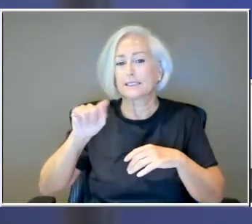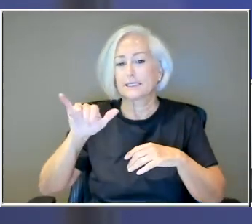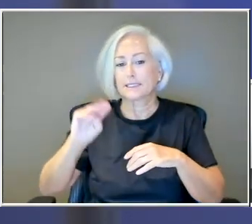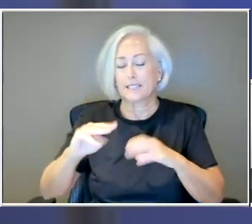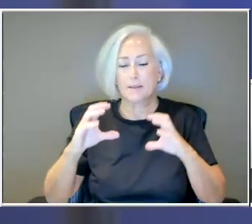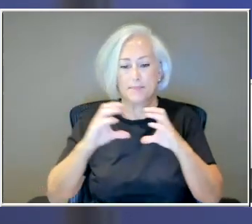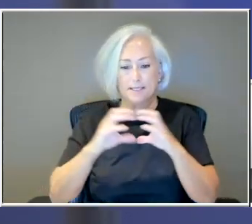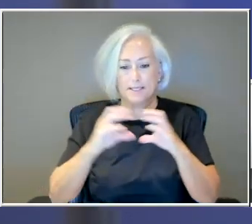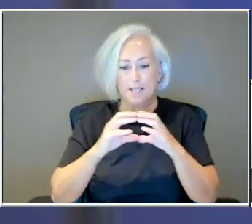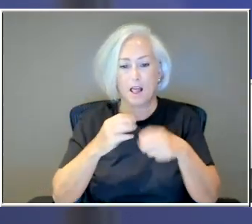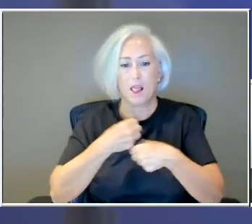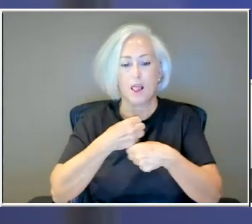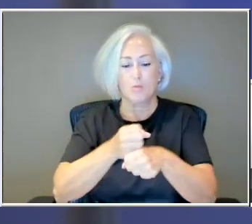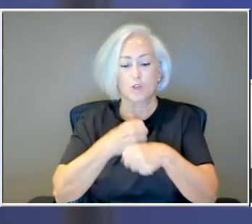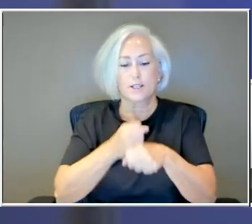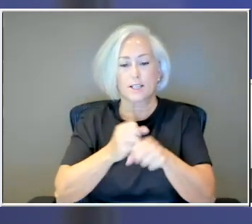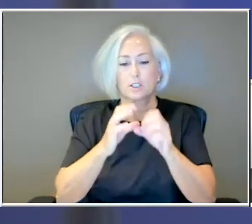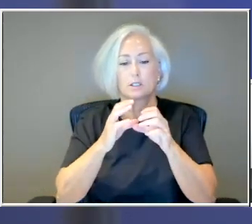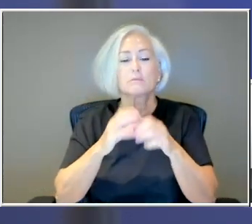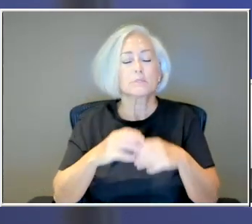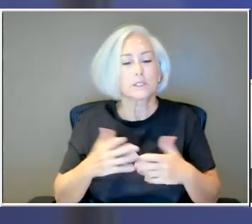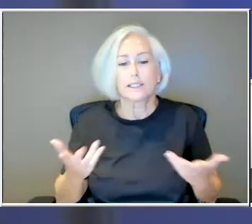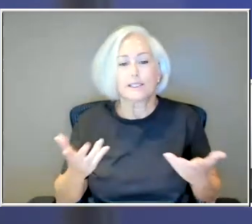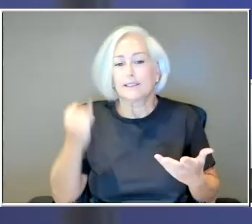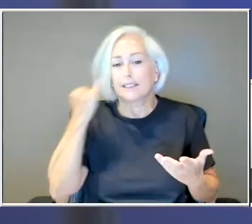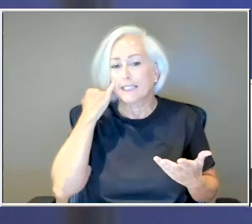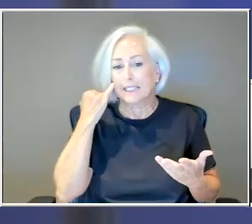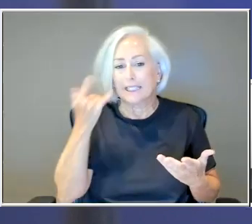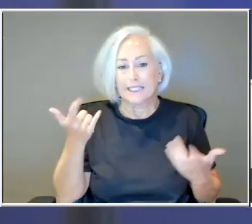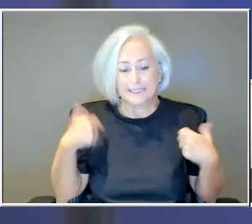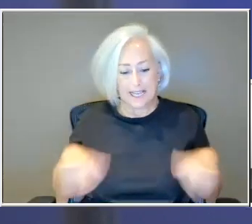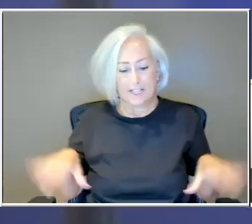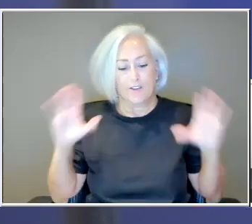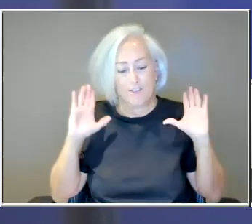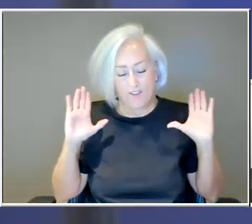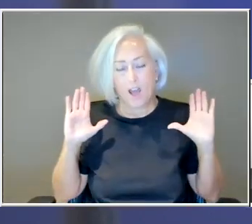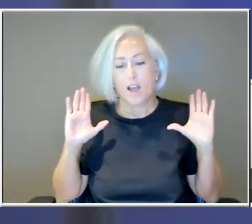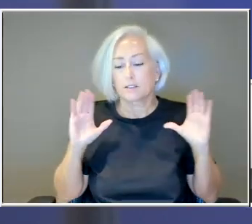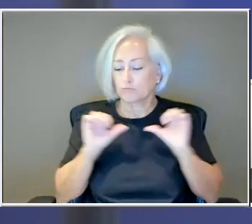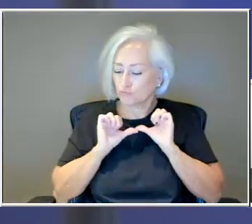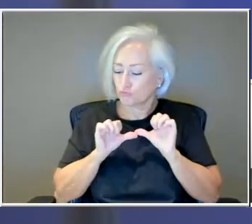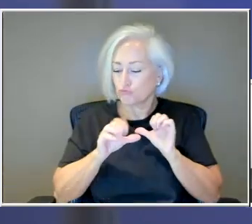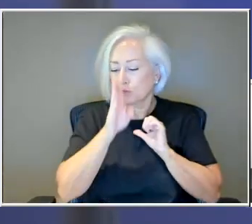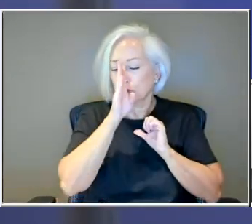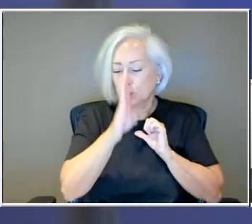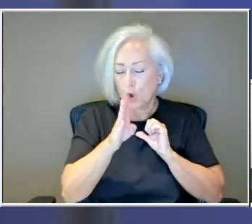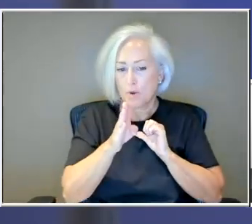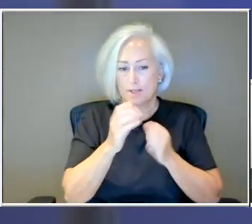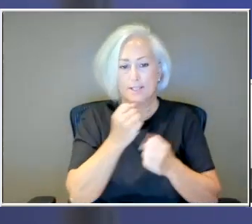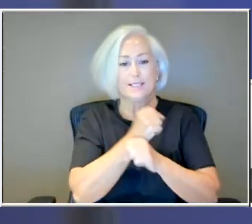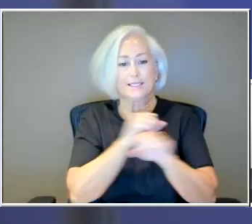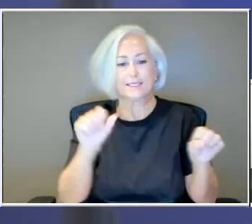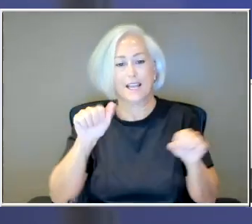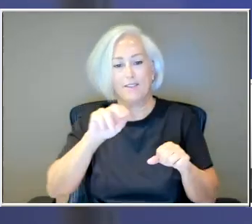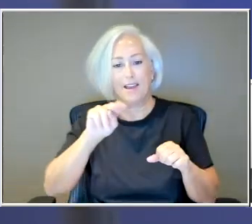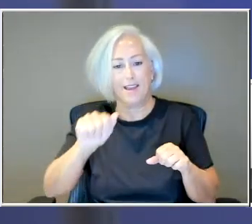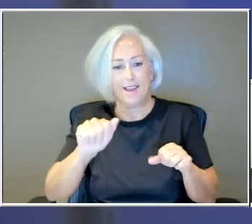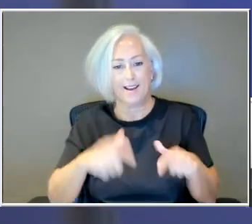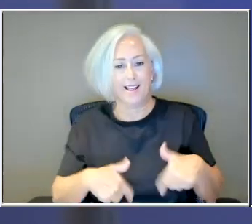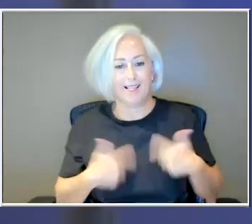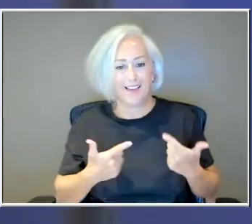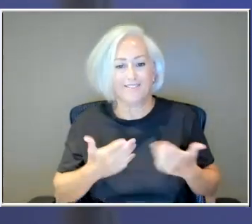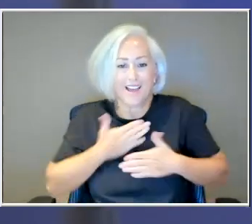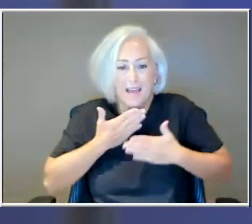chose to stay sober really saved Anna's life. So I'm really glad, Justin, you did this the right